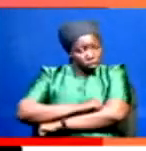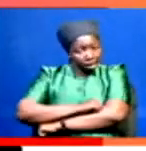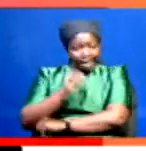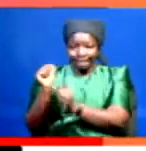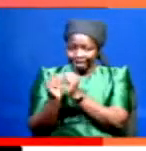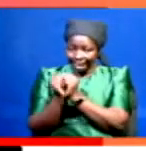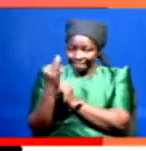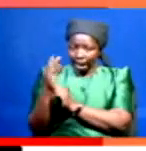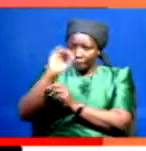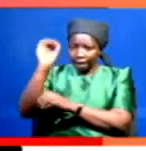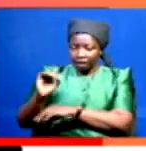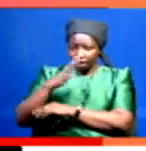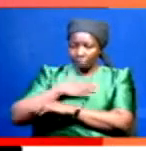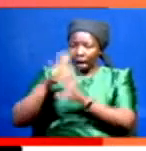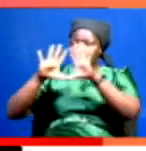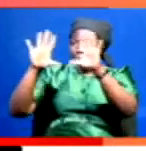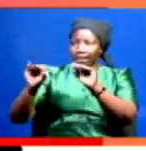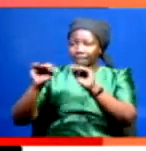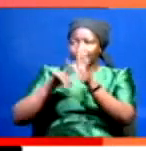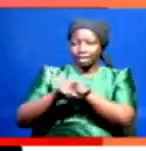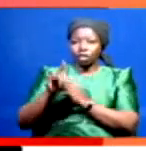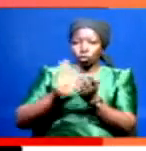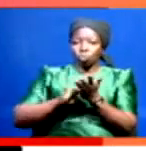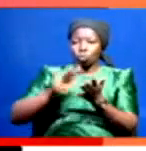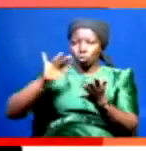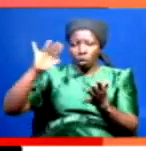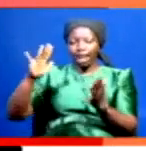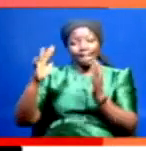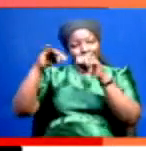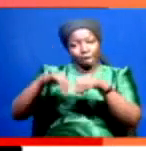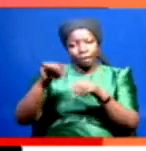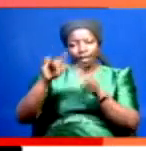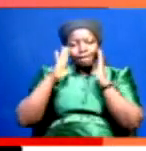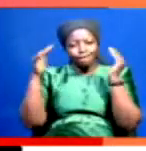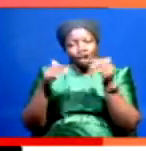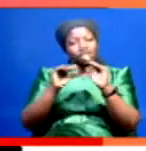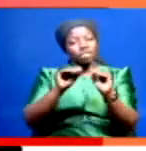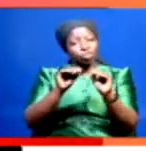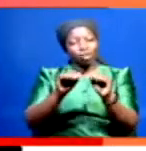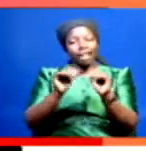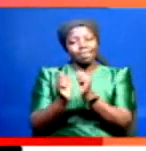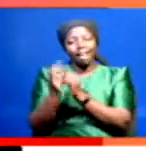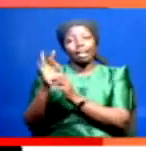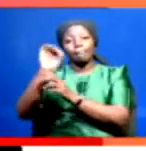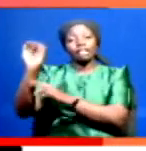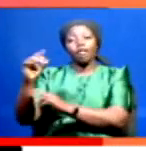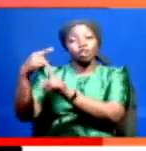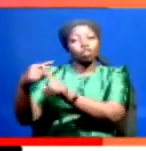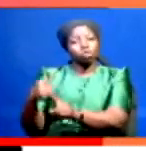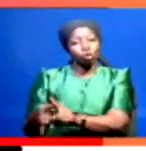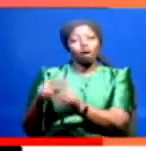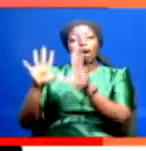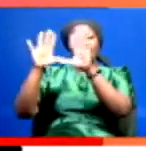13% of my budget in Glory Outreach Assembly is in education. 13% of the total budget. It is in Njue High